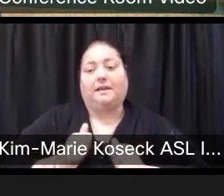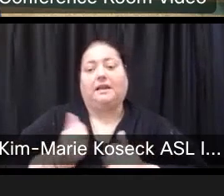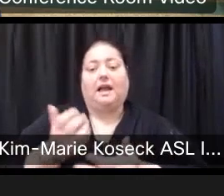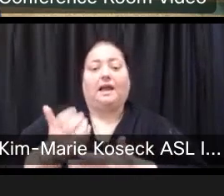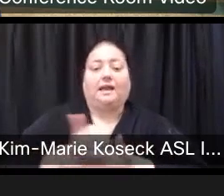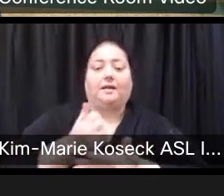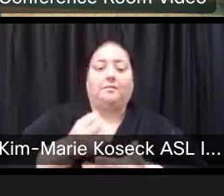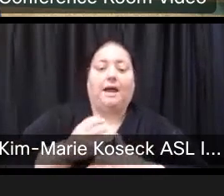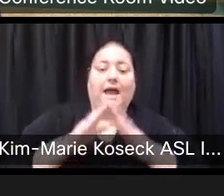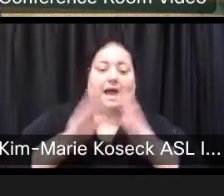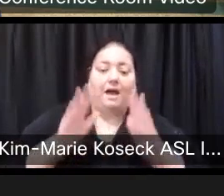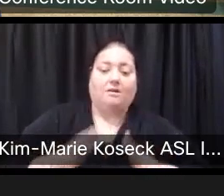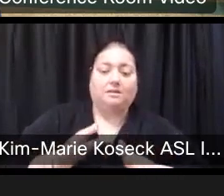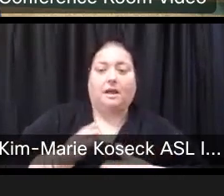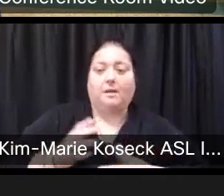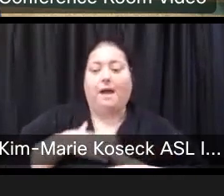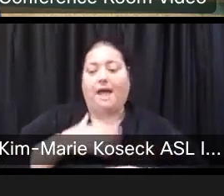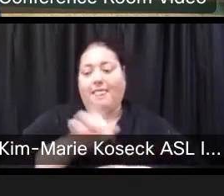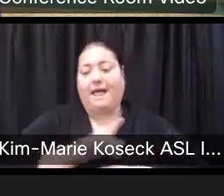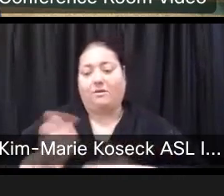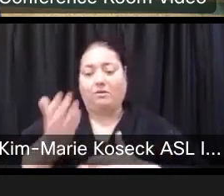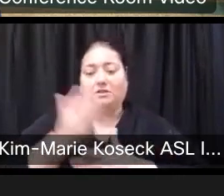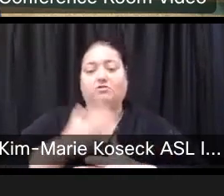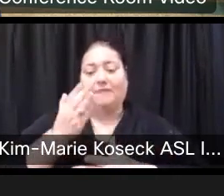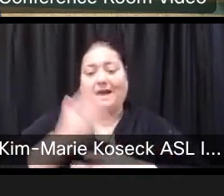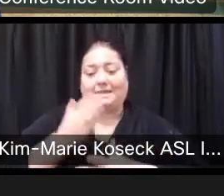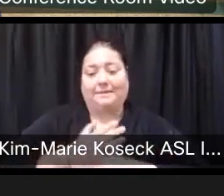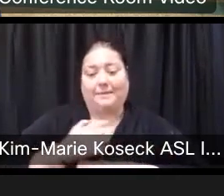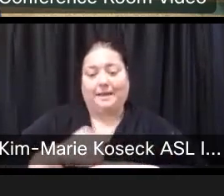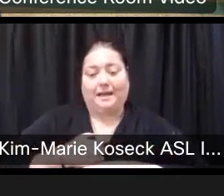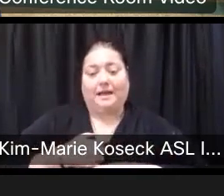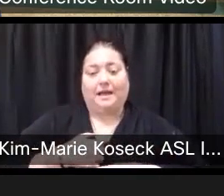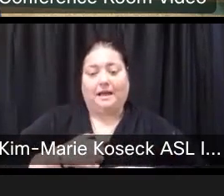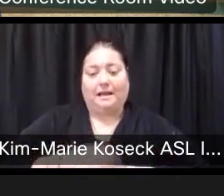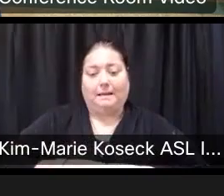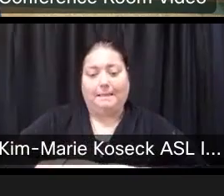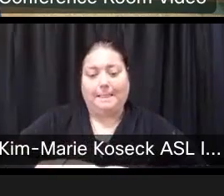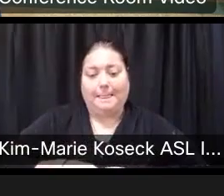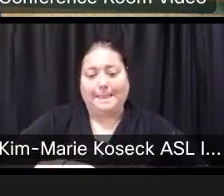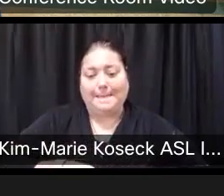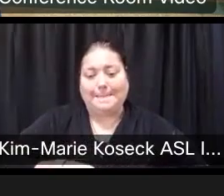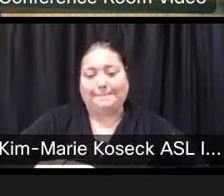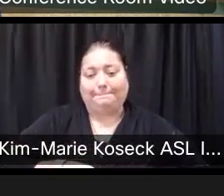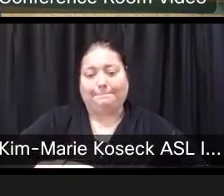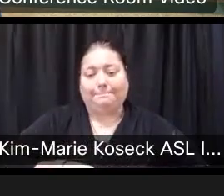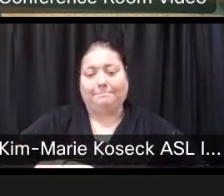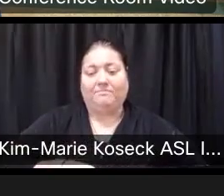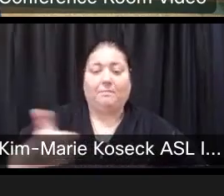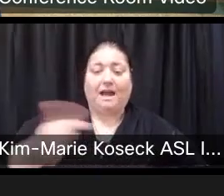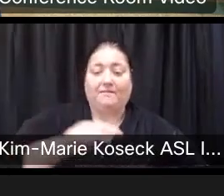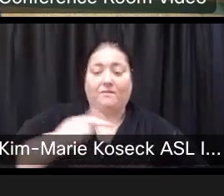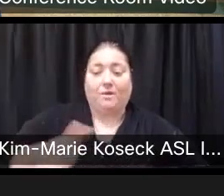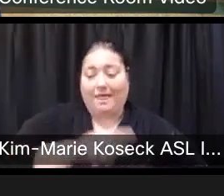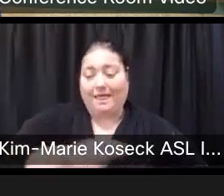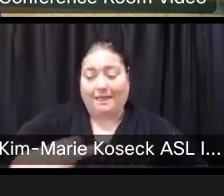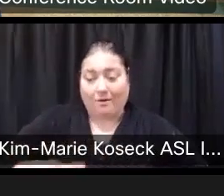my landlord keeps on harassing me. And I've been having to go back and forth between my landlord